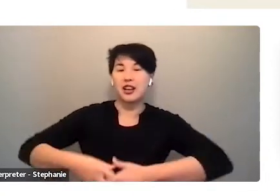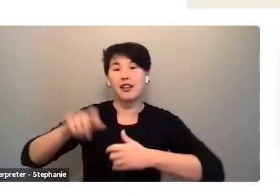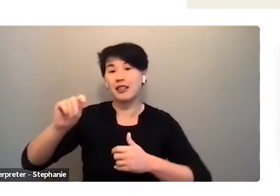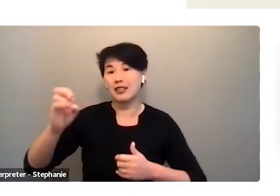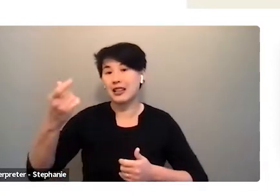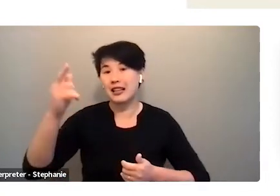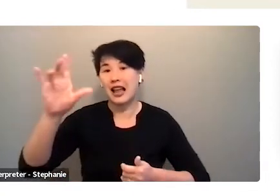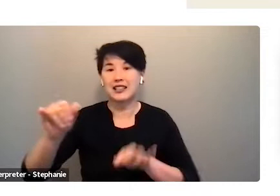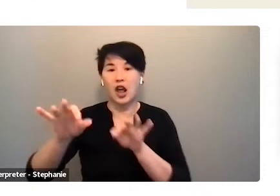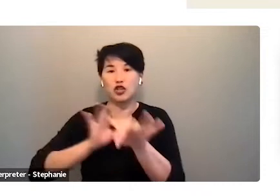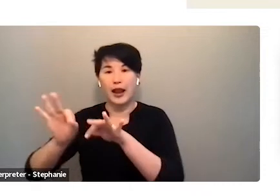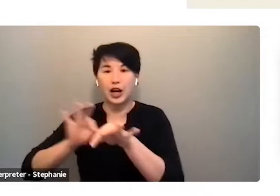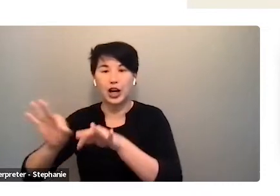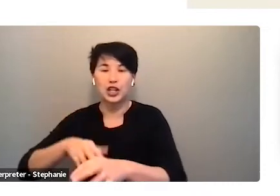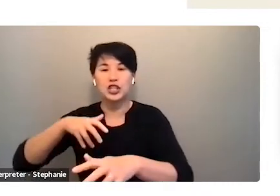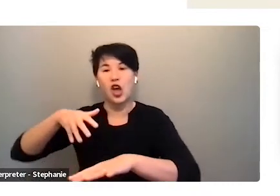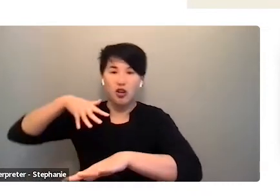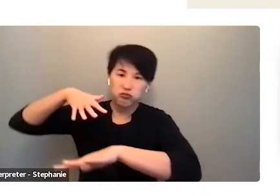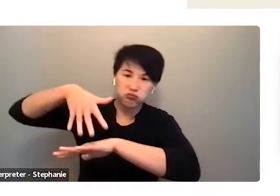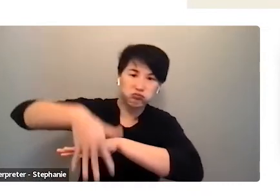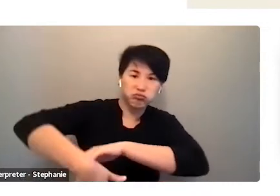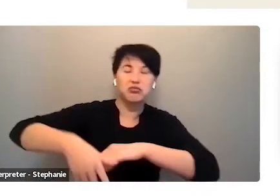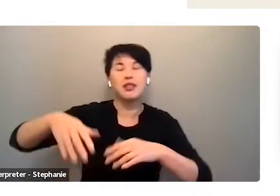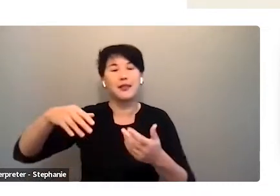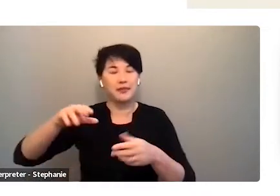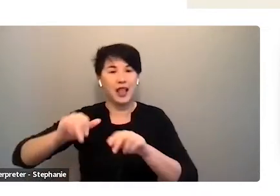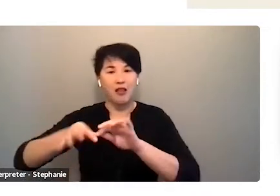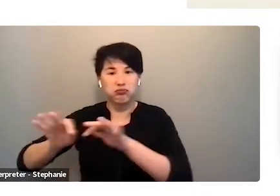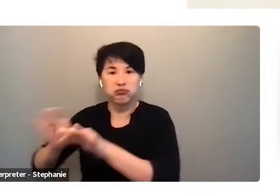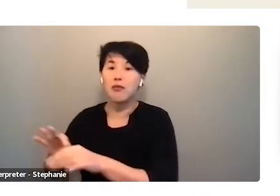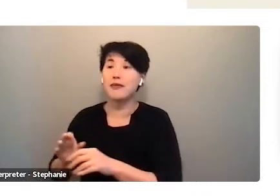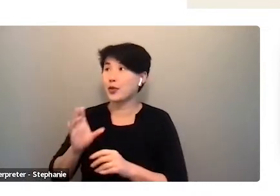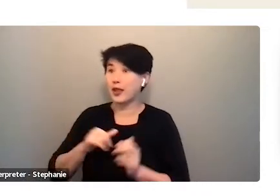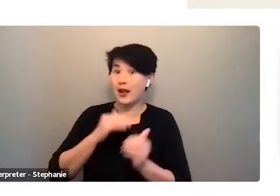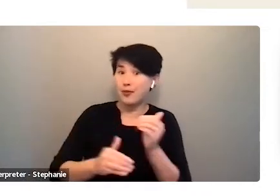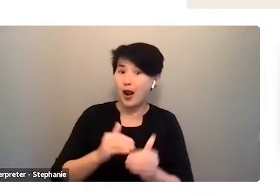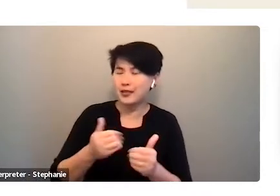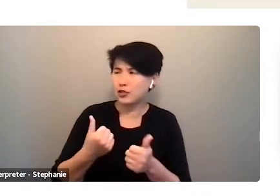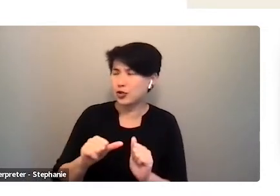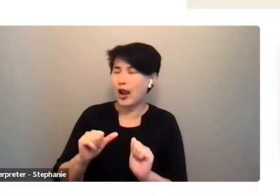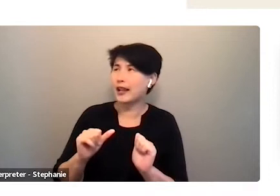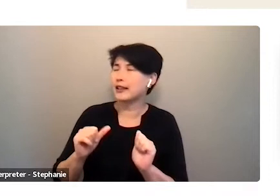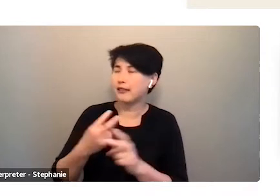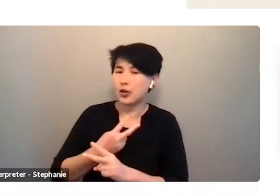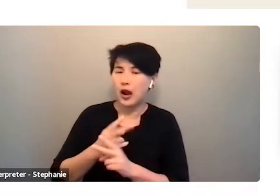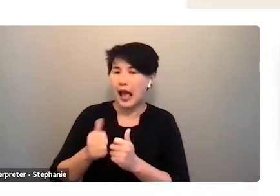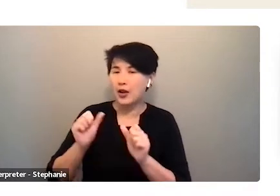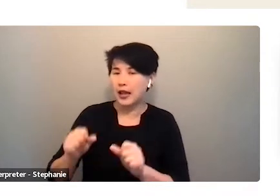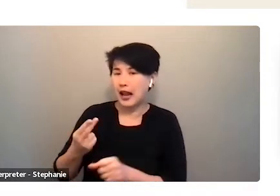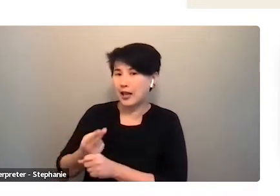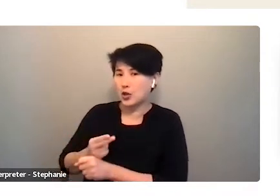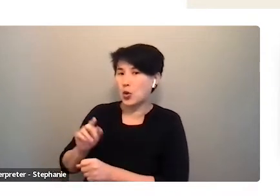whole process. So the purpose was to explore how I could innovatively use the textile waste within